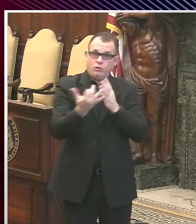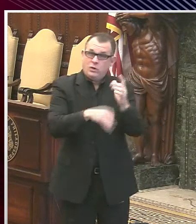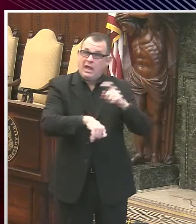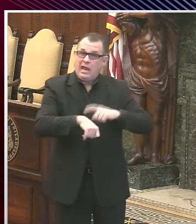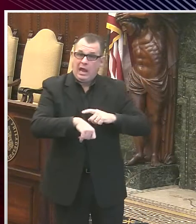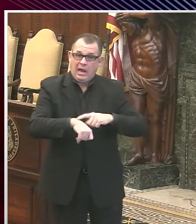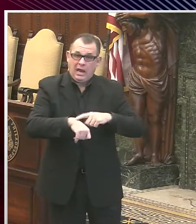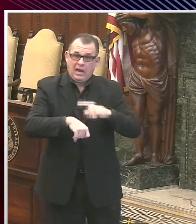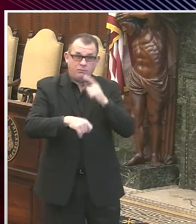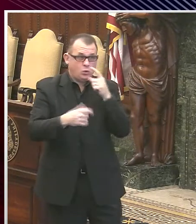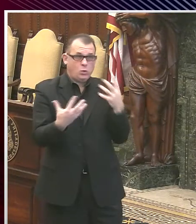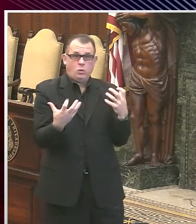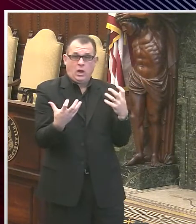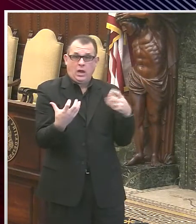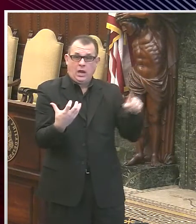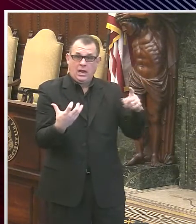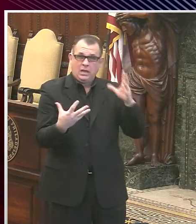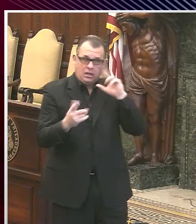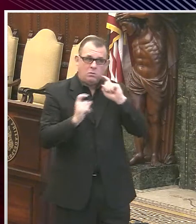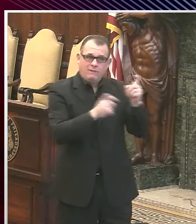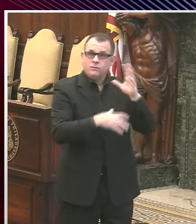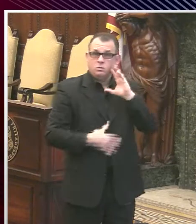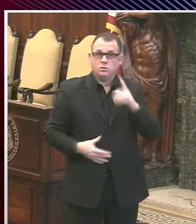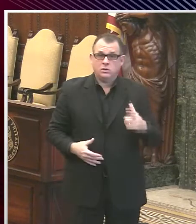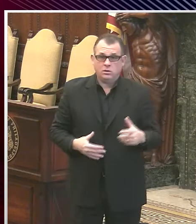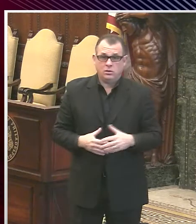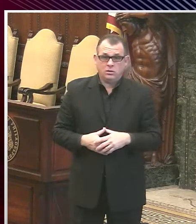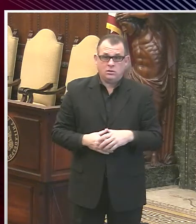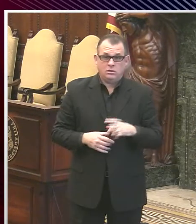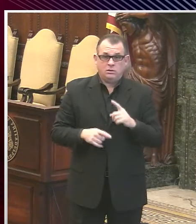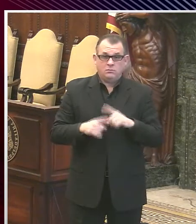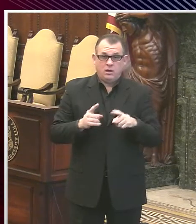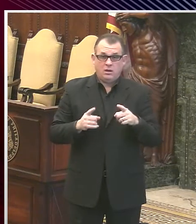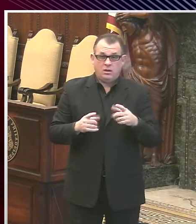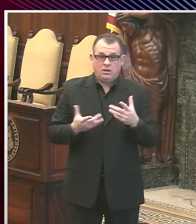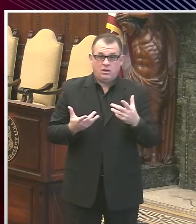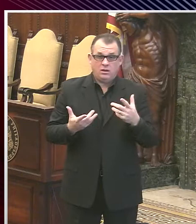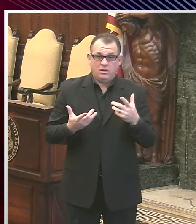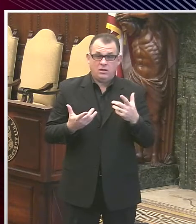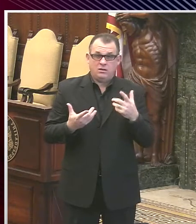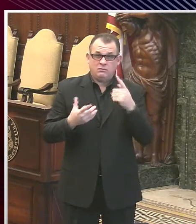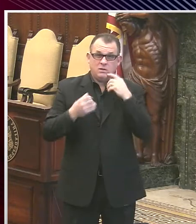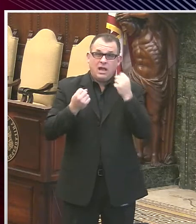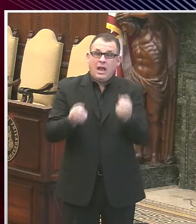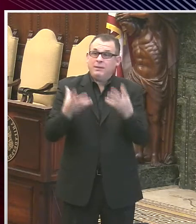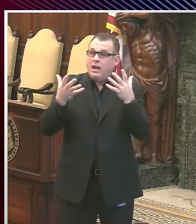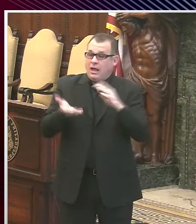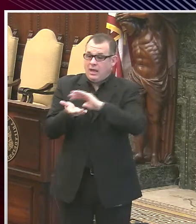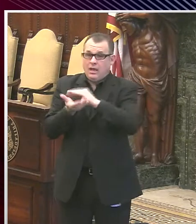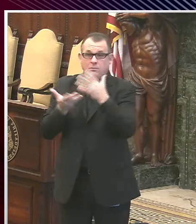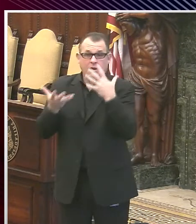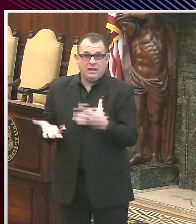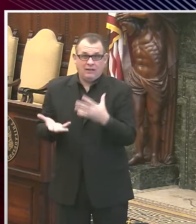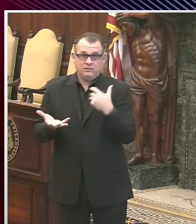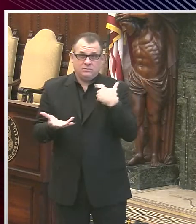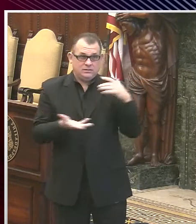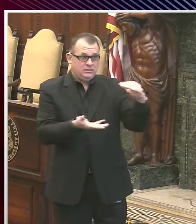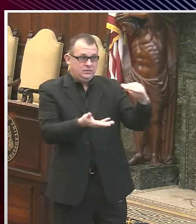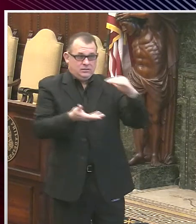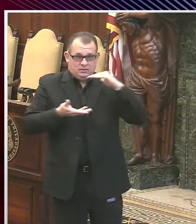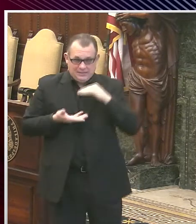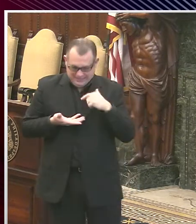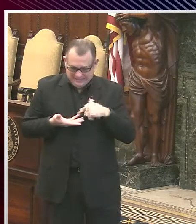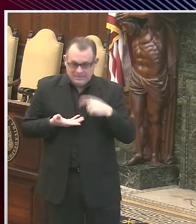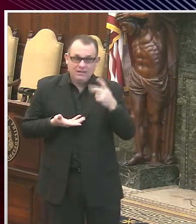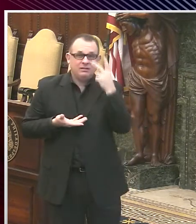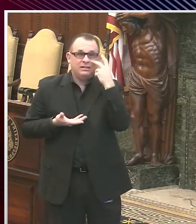Over time, everyone who wants to get the vaccine will be able to get it. But with the number of doses that we're receiving on a weekly basis, it'll take months for us to